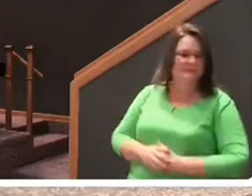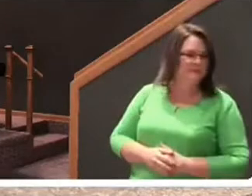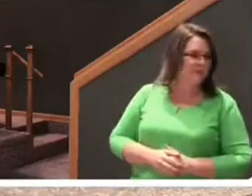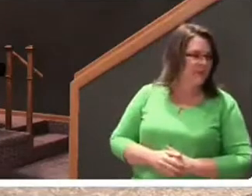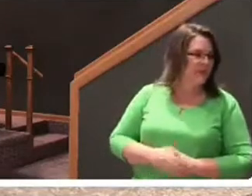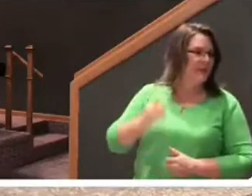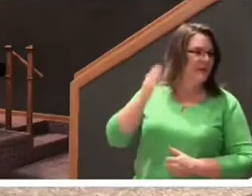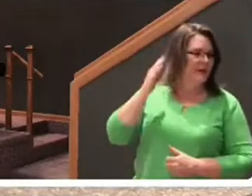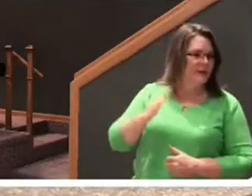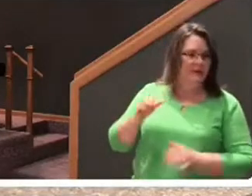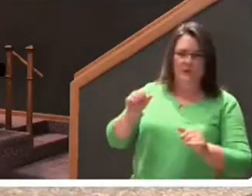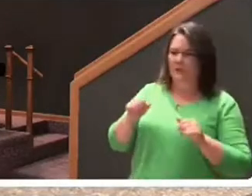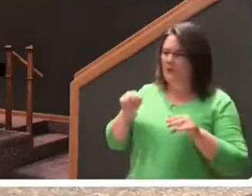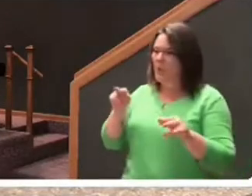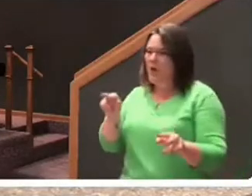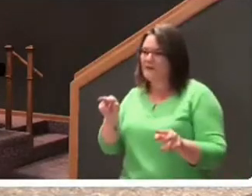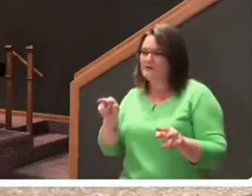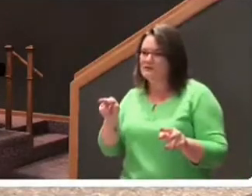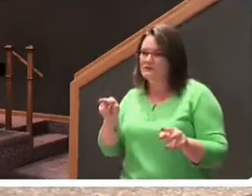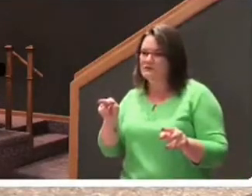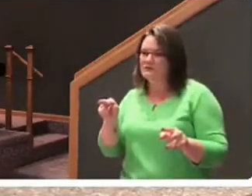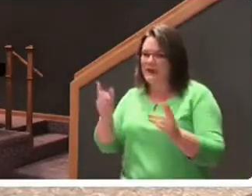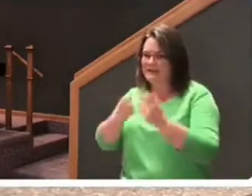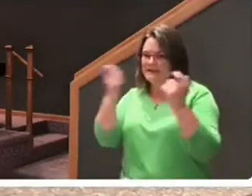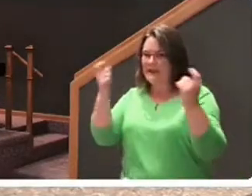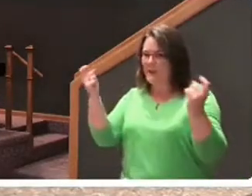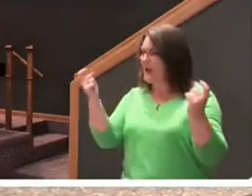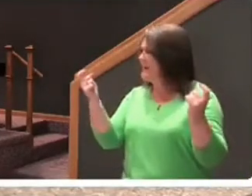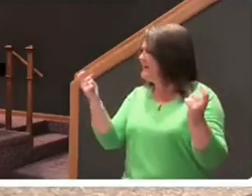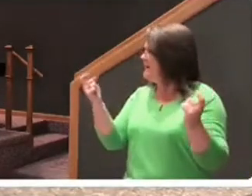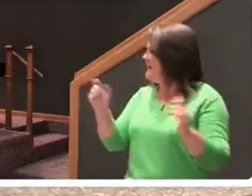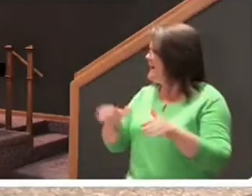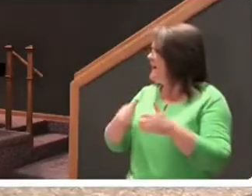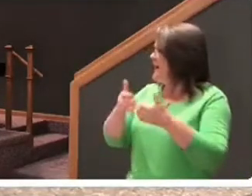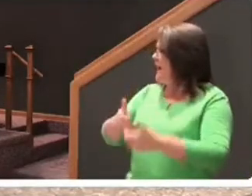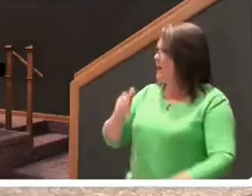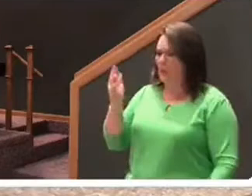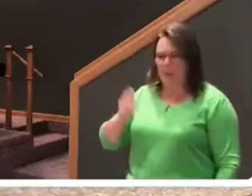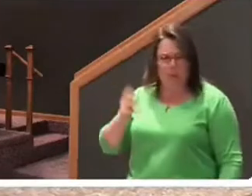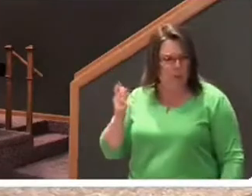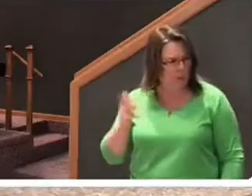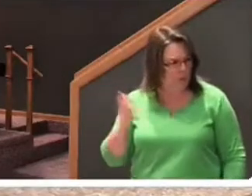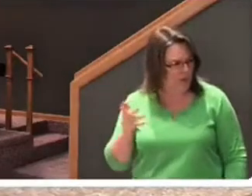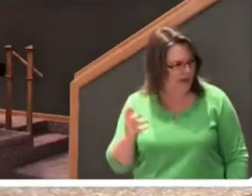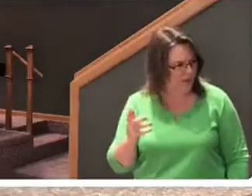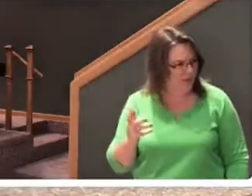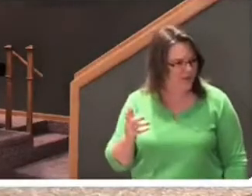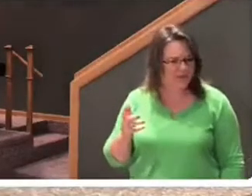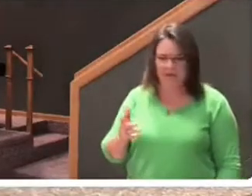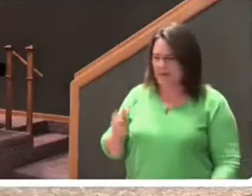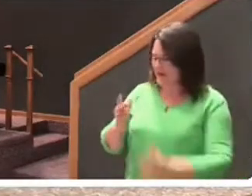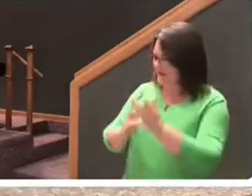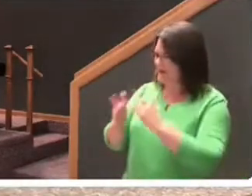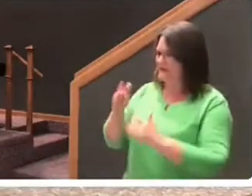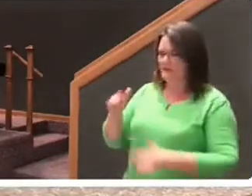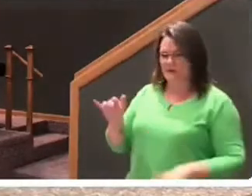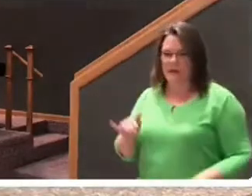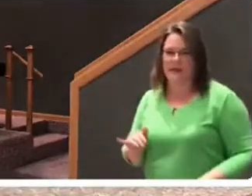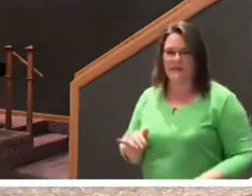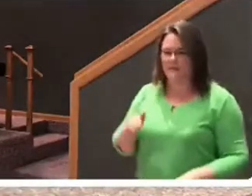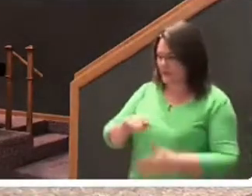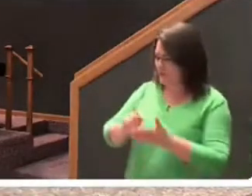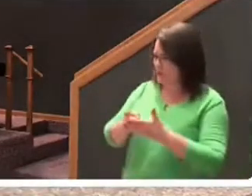you're going to be able to watch and celebrate how, wow. You know, Jesus is going to be like, you know, in